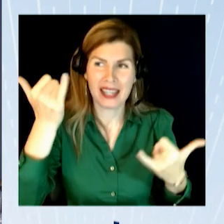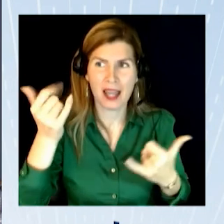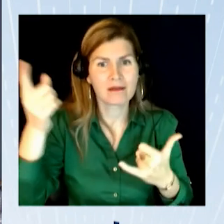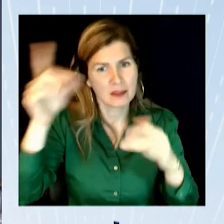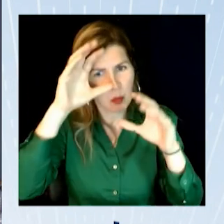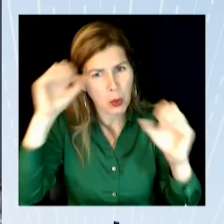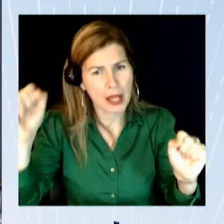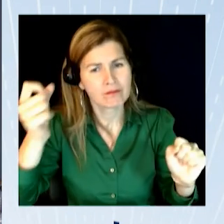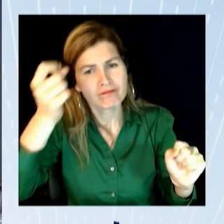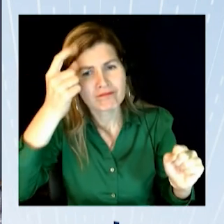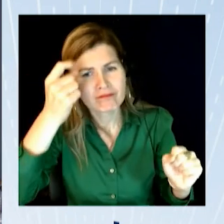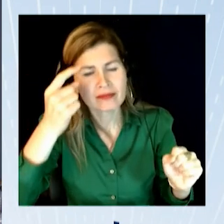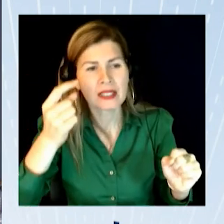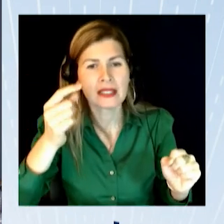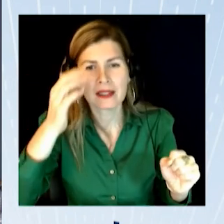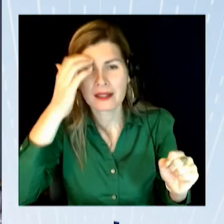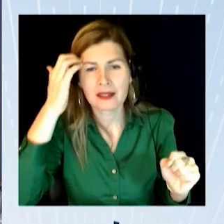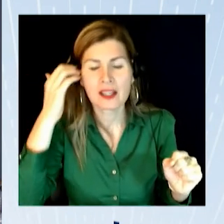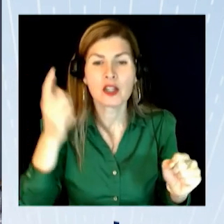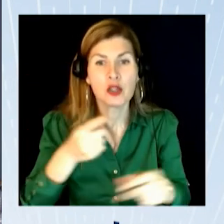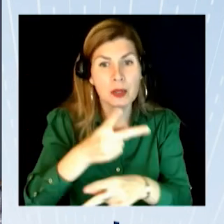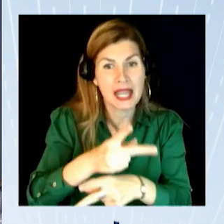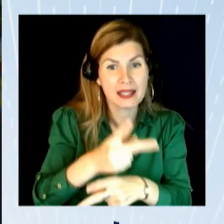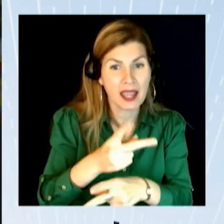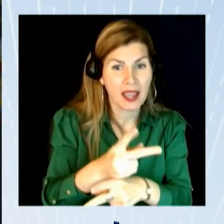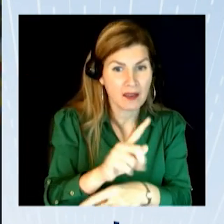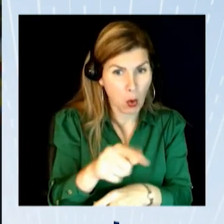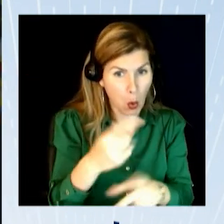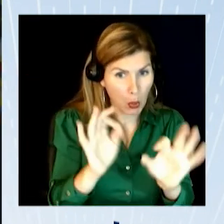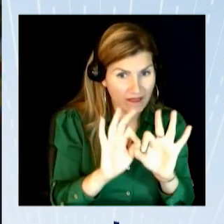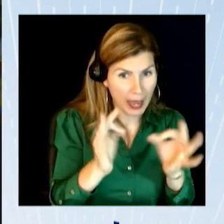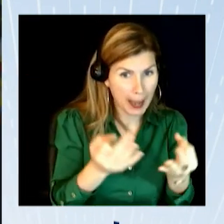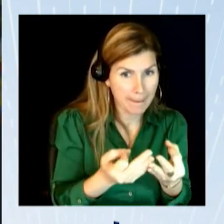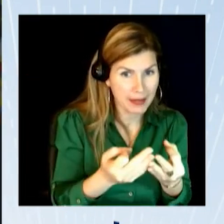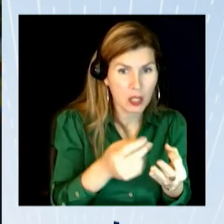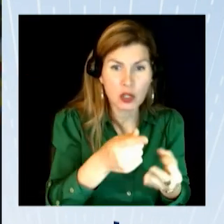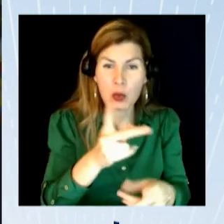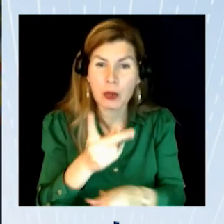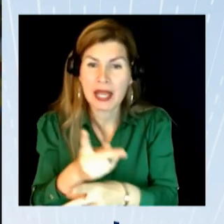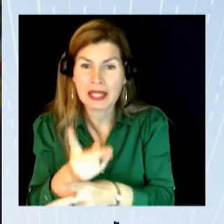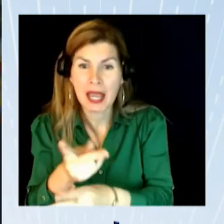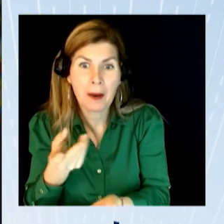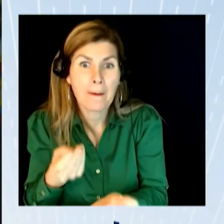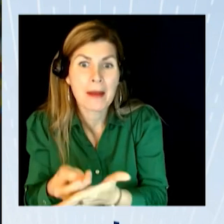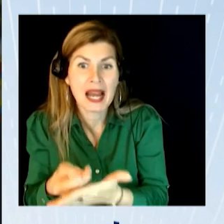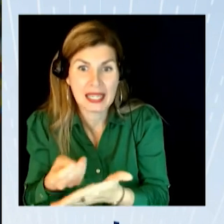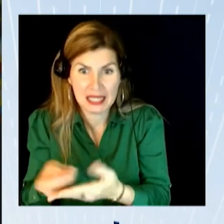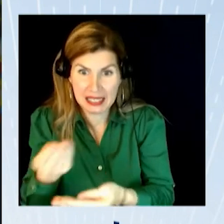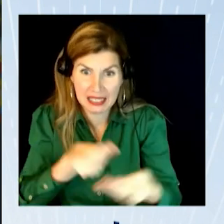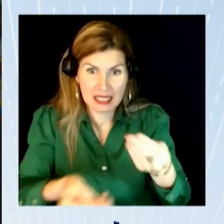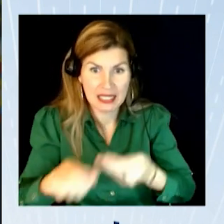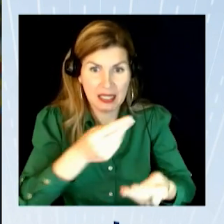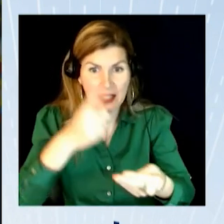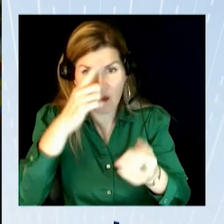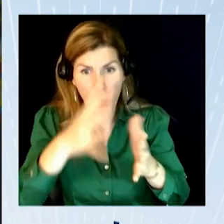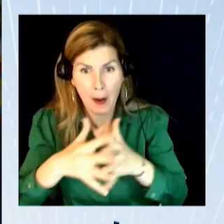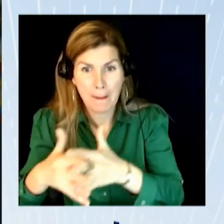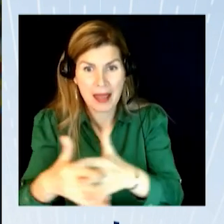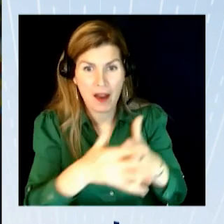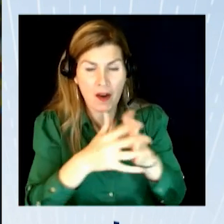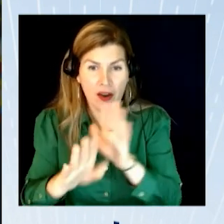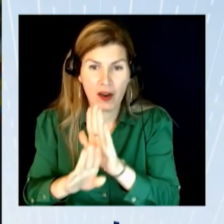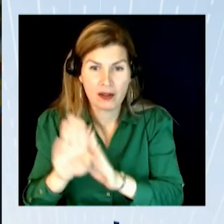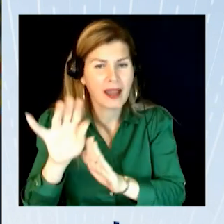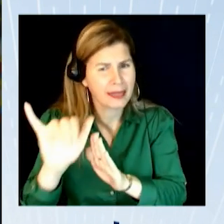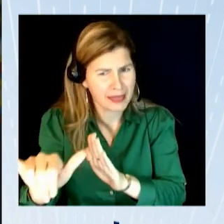care, you're not just taking care of the family, you're taking care of your economy and investing in economic growth. So that's a sea change